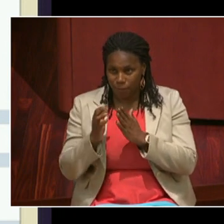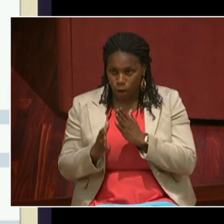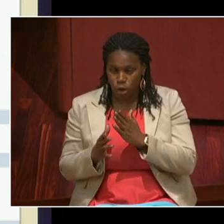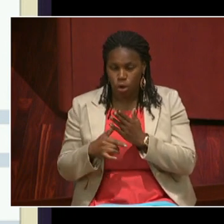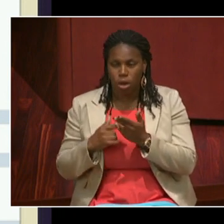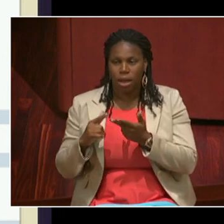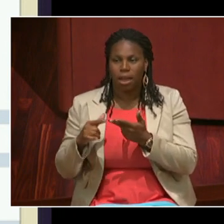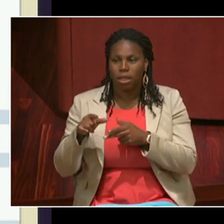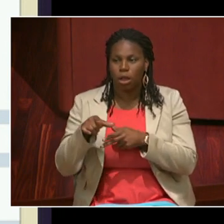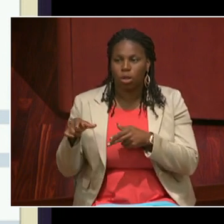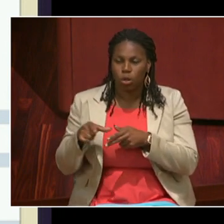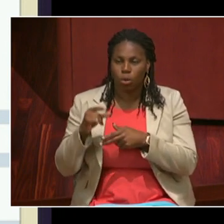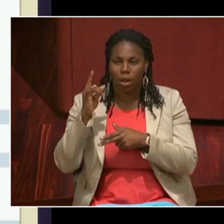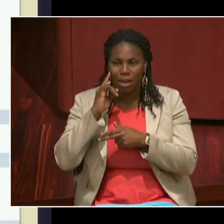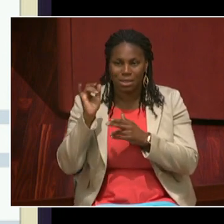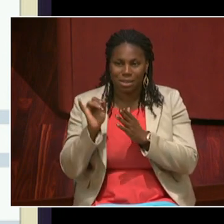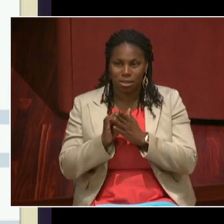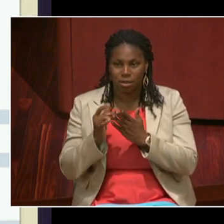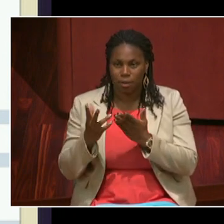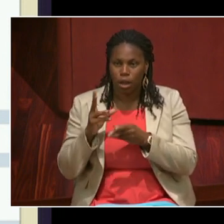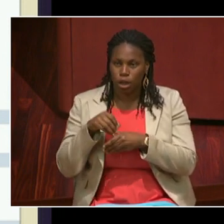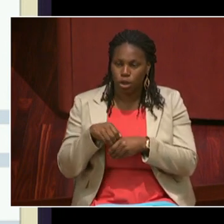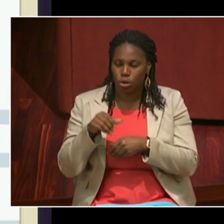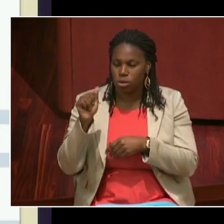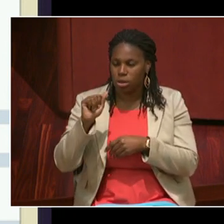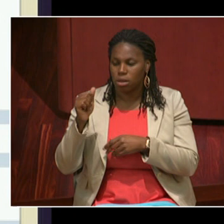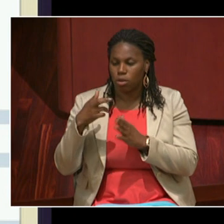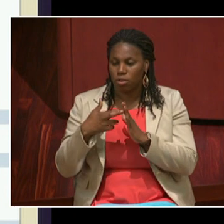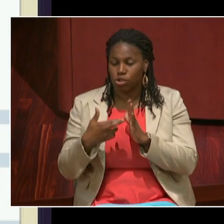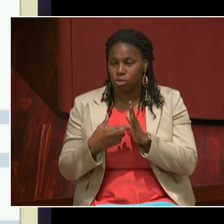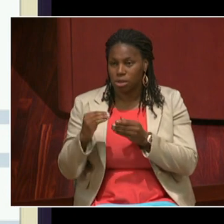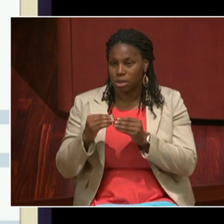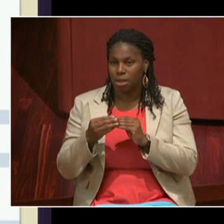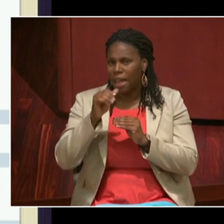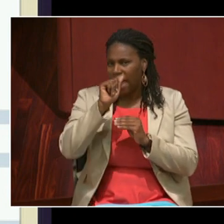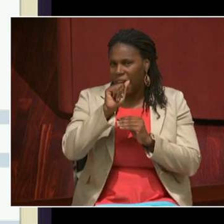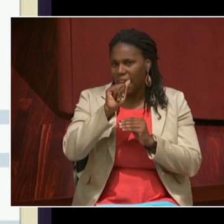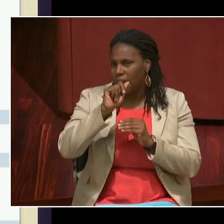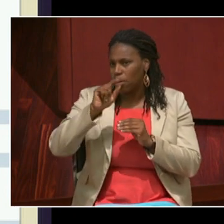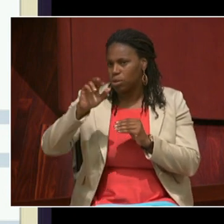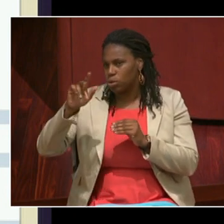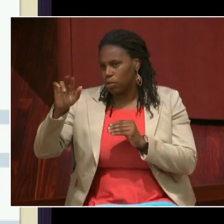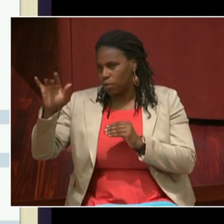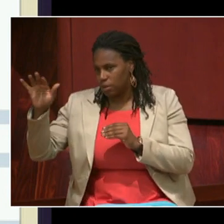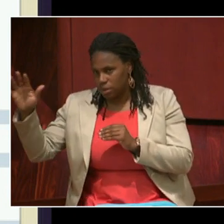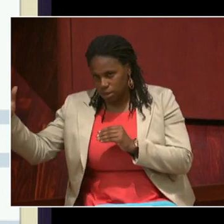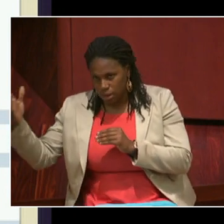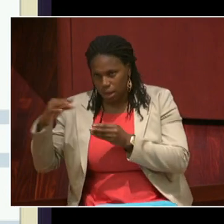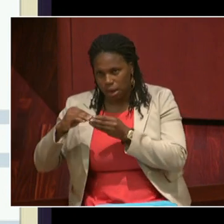local identifier actually includes the alien registration number, which is that A, 1, 2, 3, 4, 5, 6, 7,